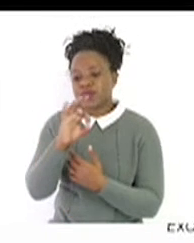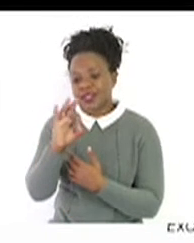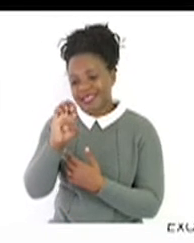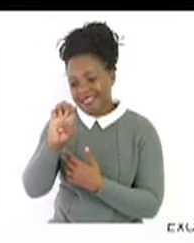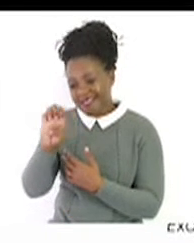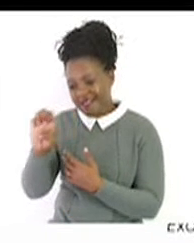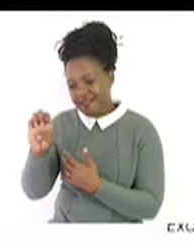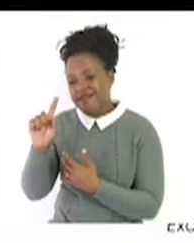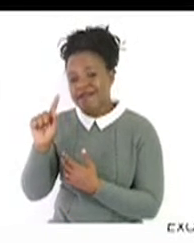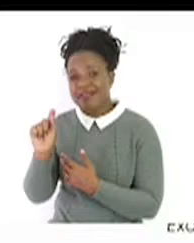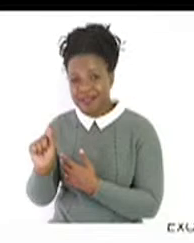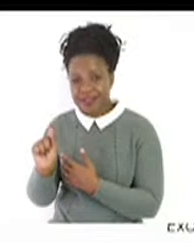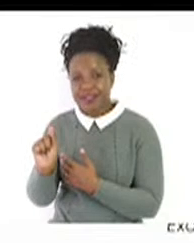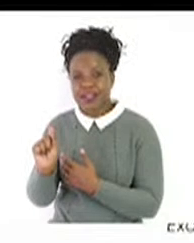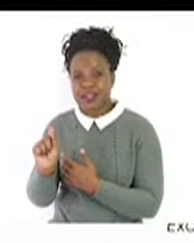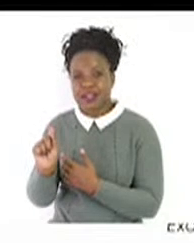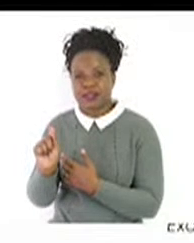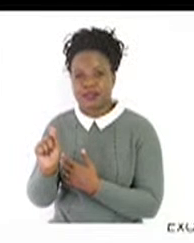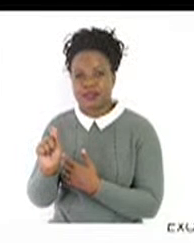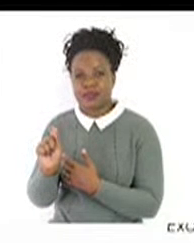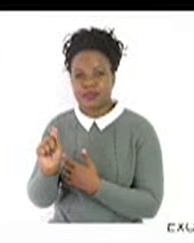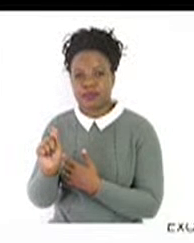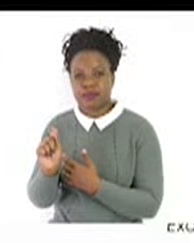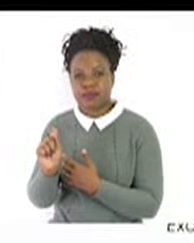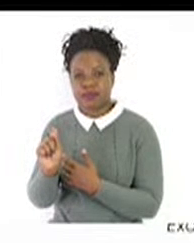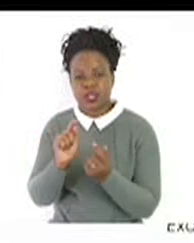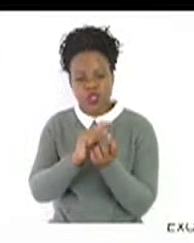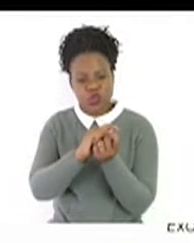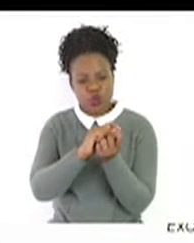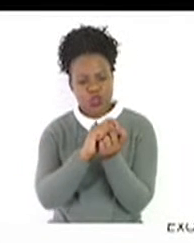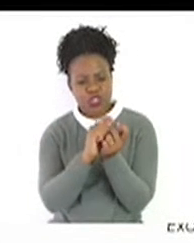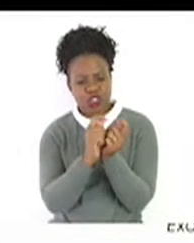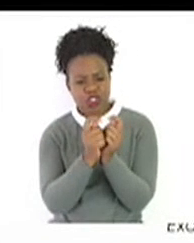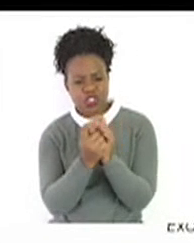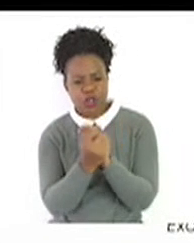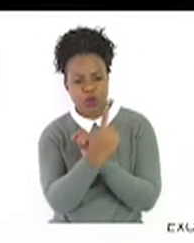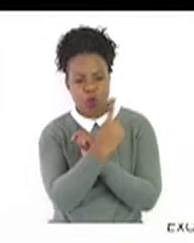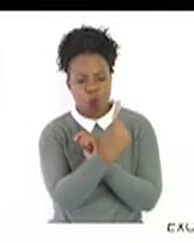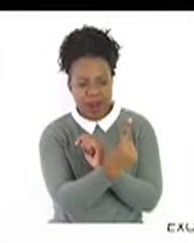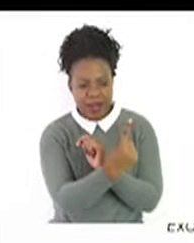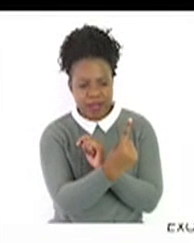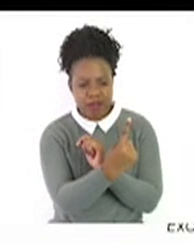word, or they change completely. One child,